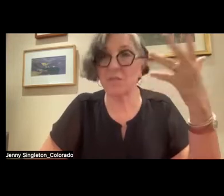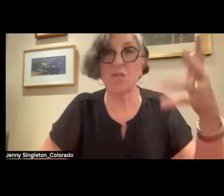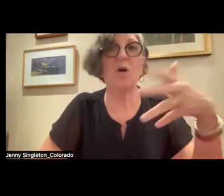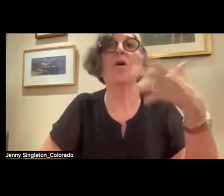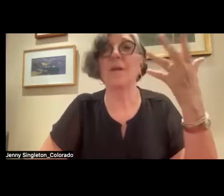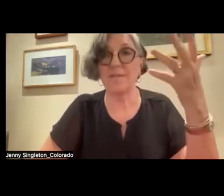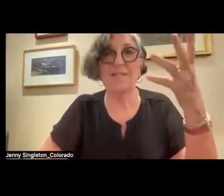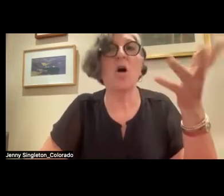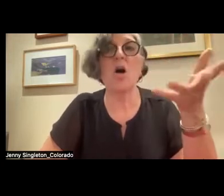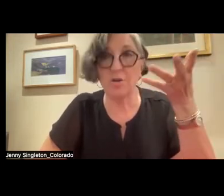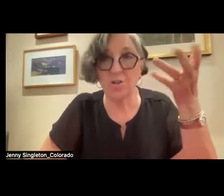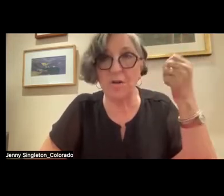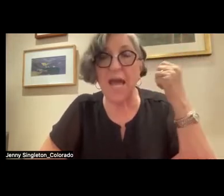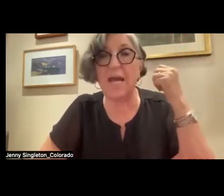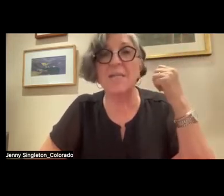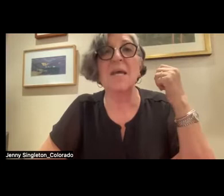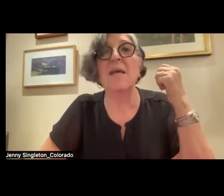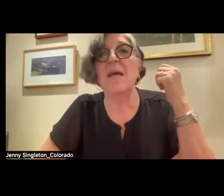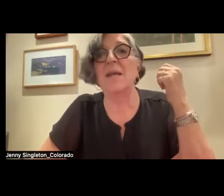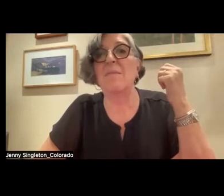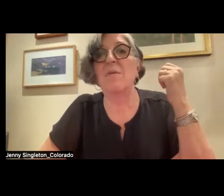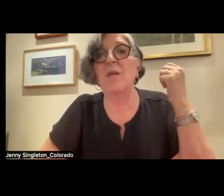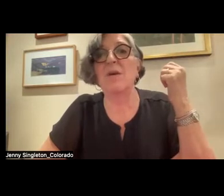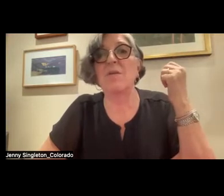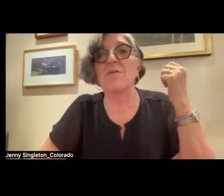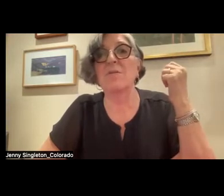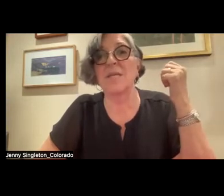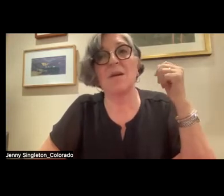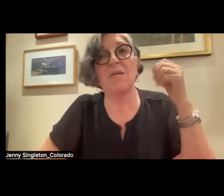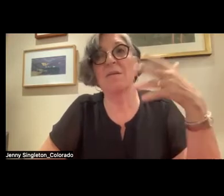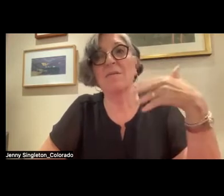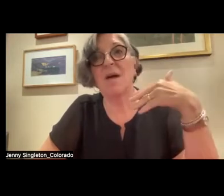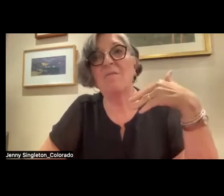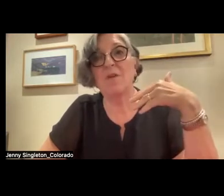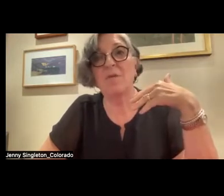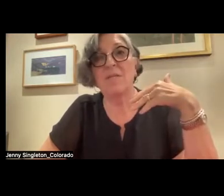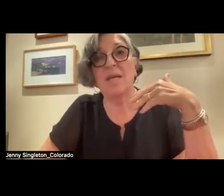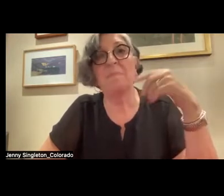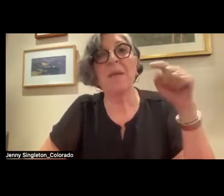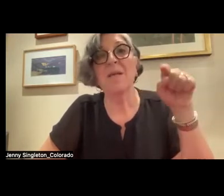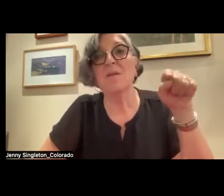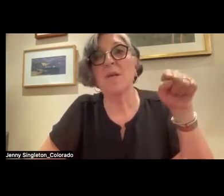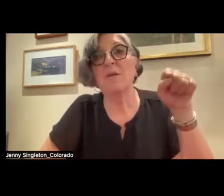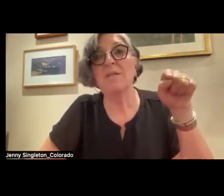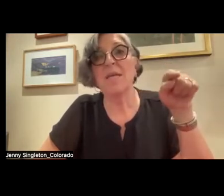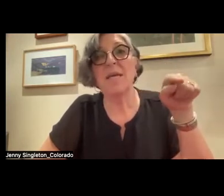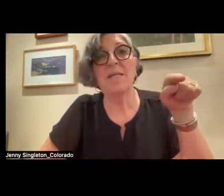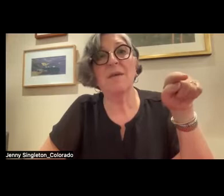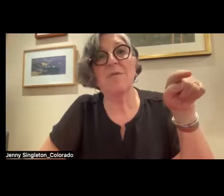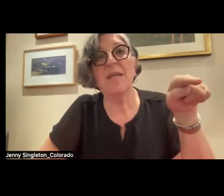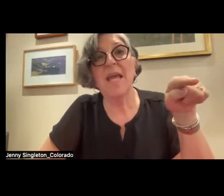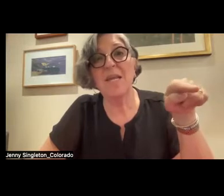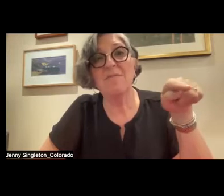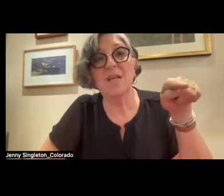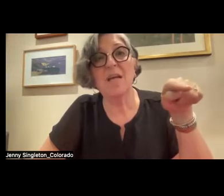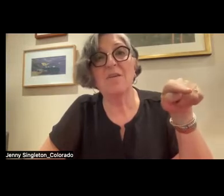the slower, it takes longer to react. And what you can also see are the sign frequency. So what you can see is